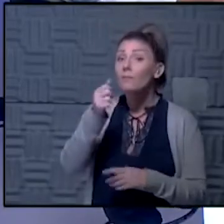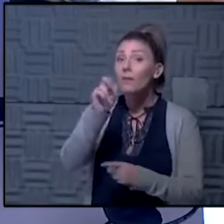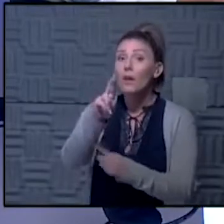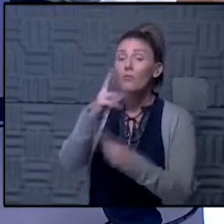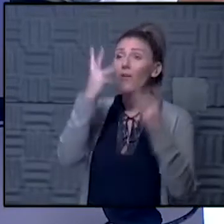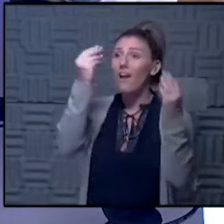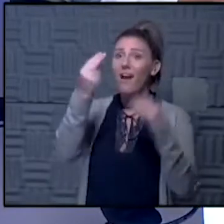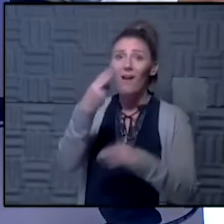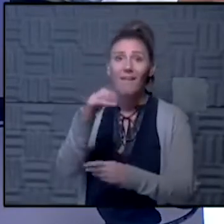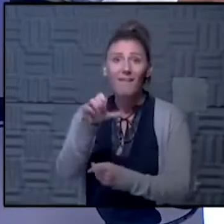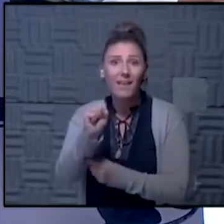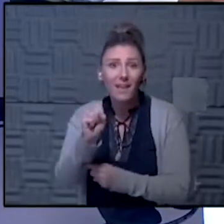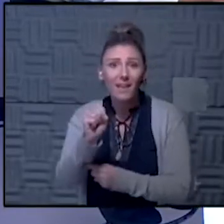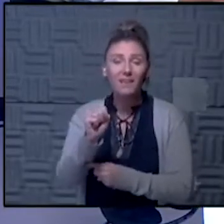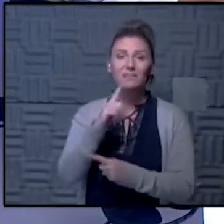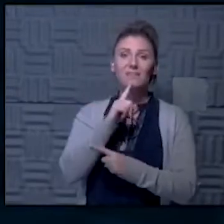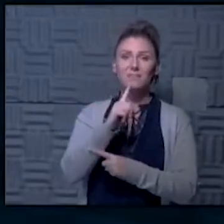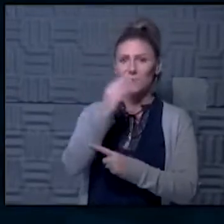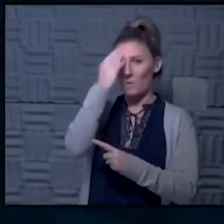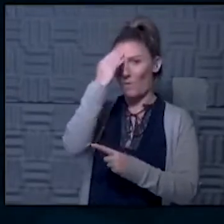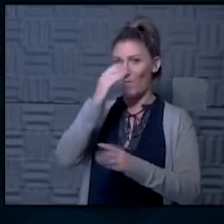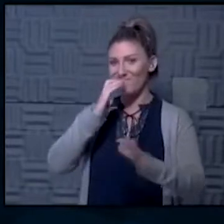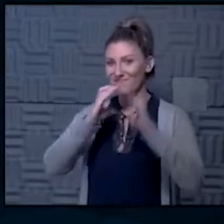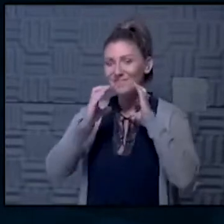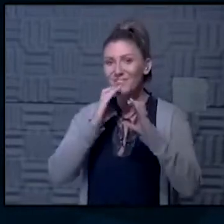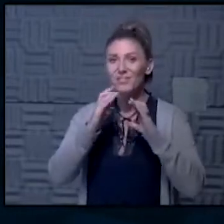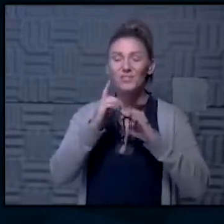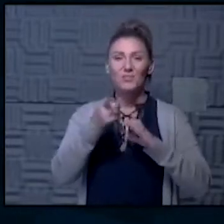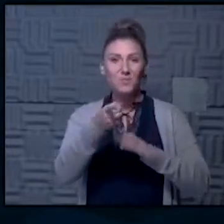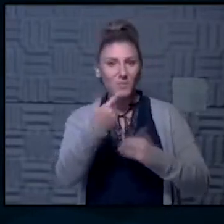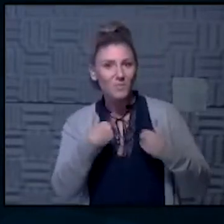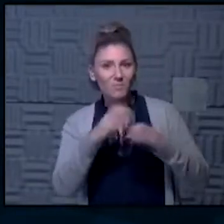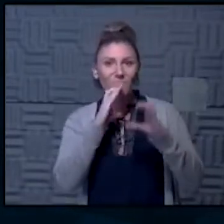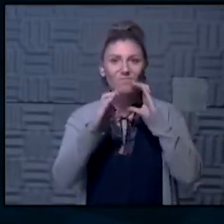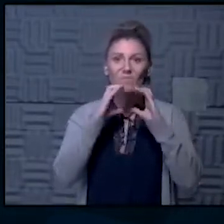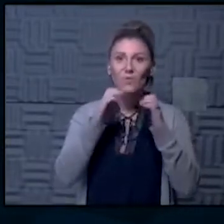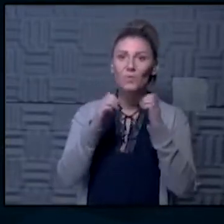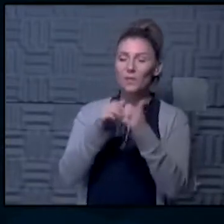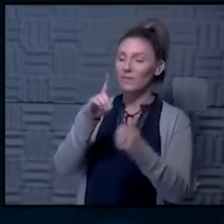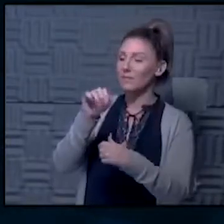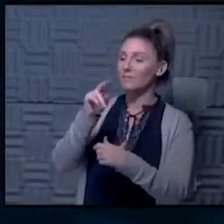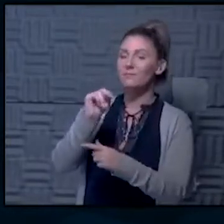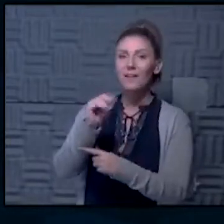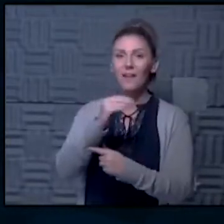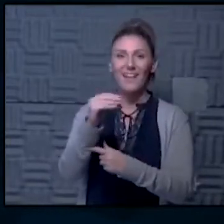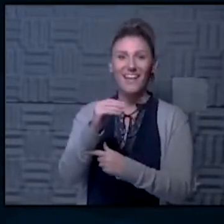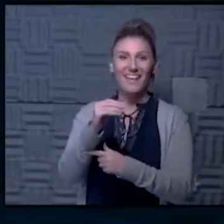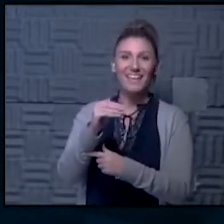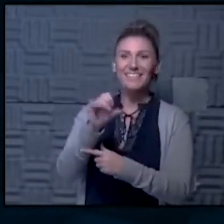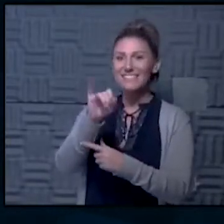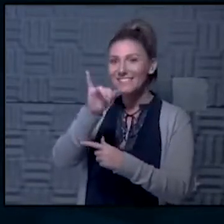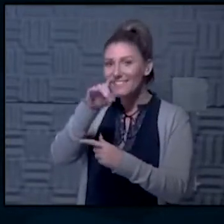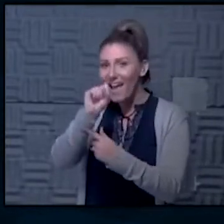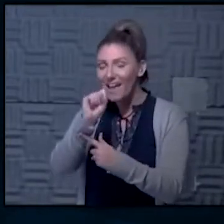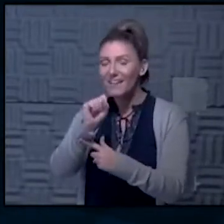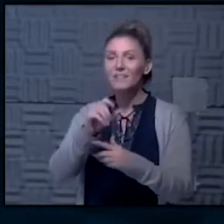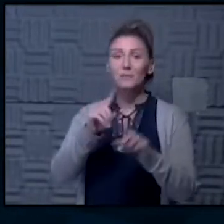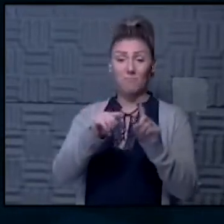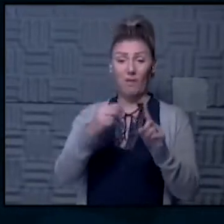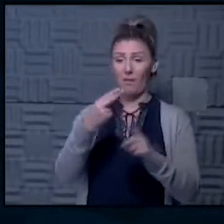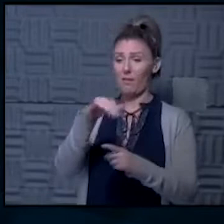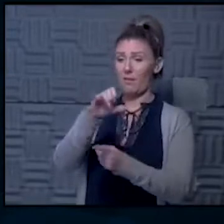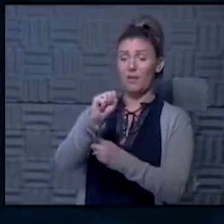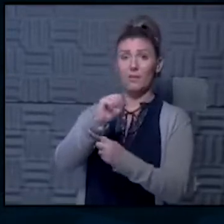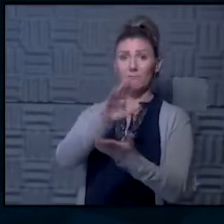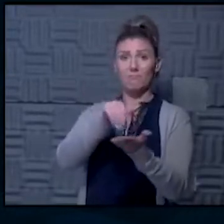out in Hays, I know we've had conversations. You've had conversations with Dana and with Dr. Stites, but the Hays